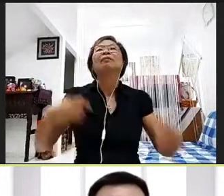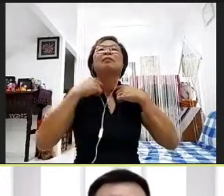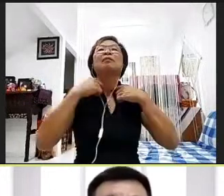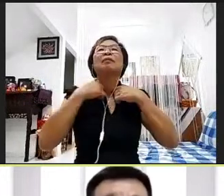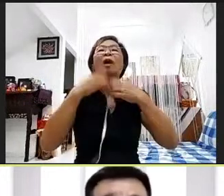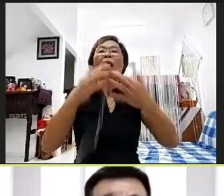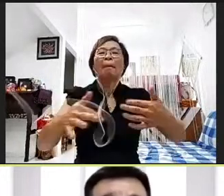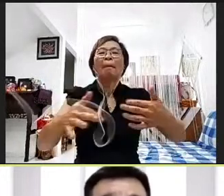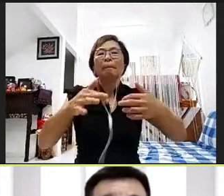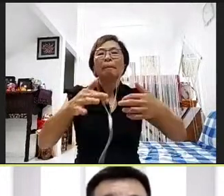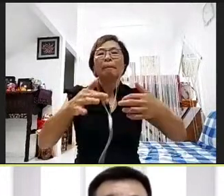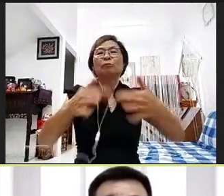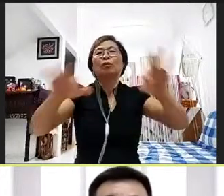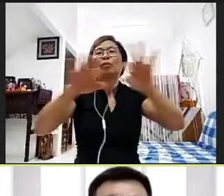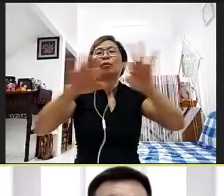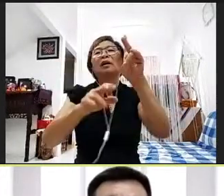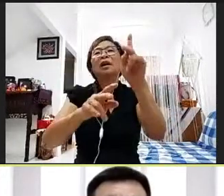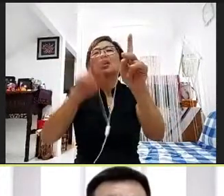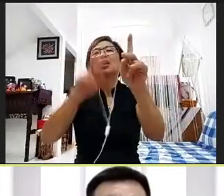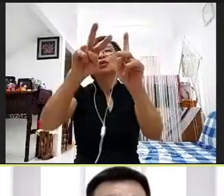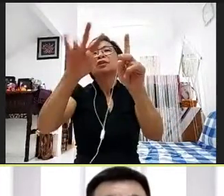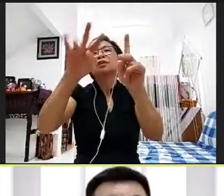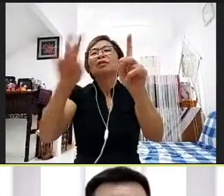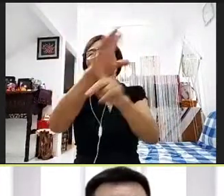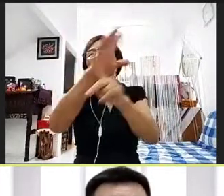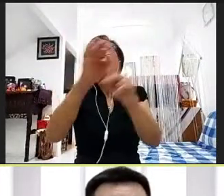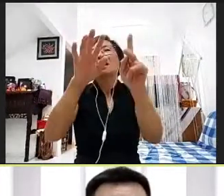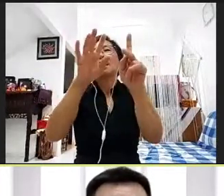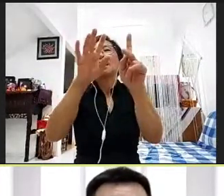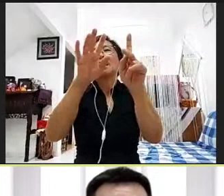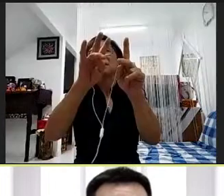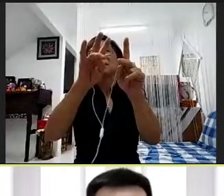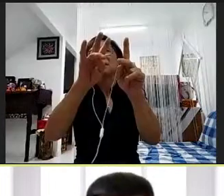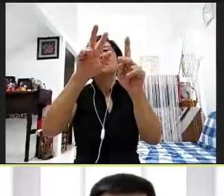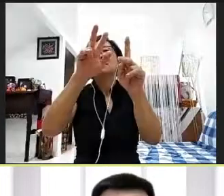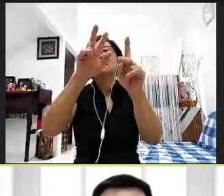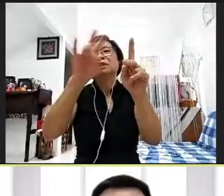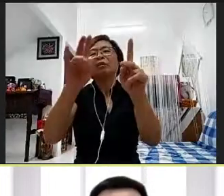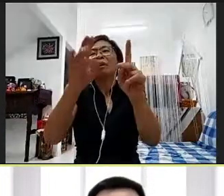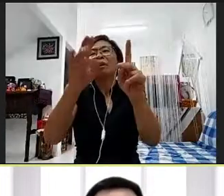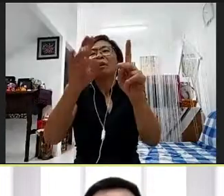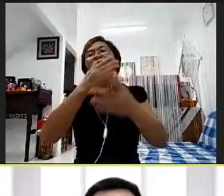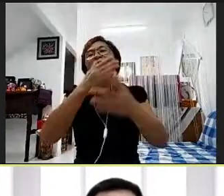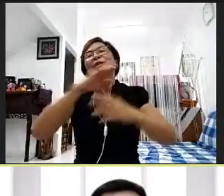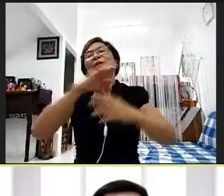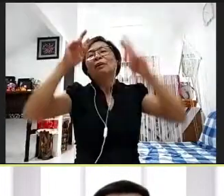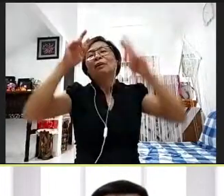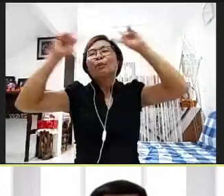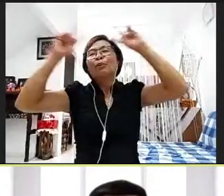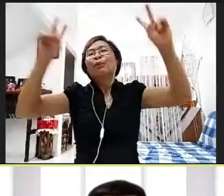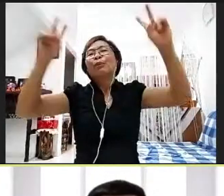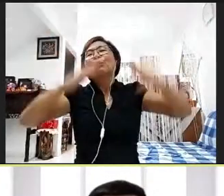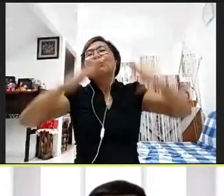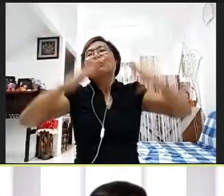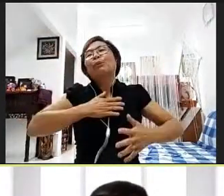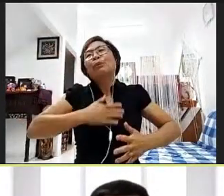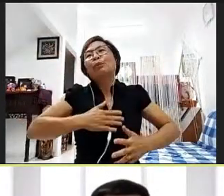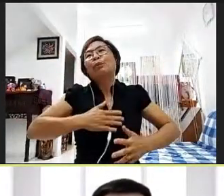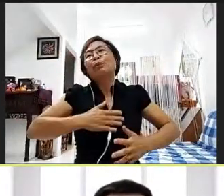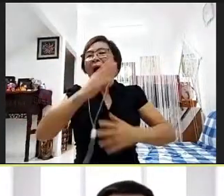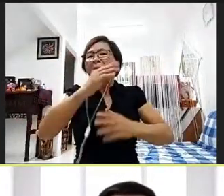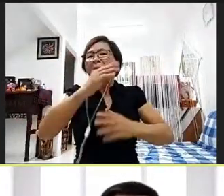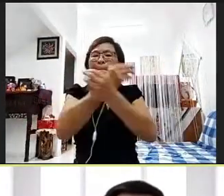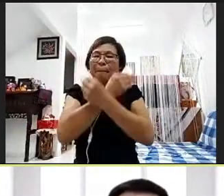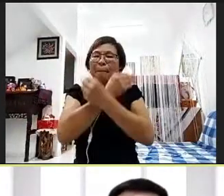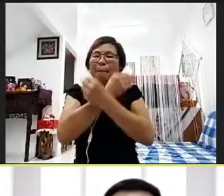points, K27 and the C of tranquility. Of course, there's also a power of loving kindness, metta. As we sing